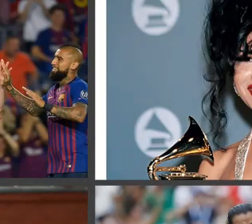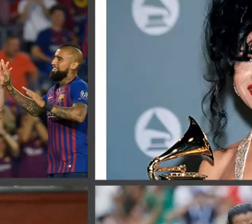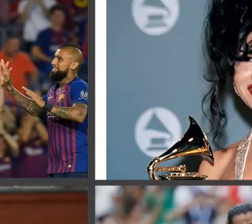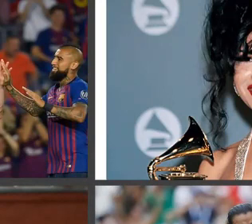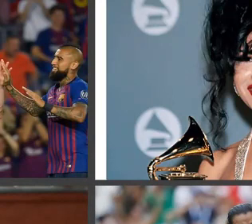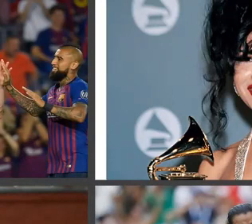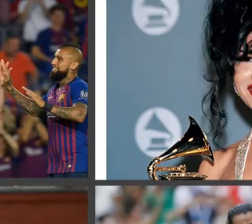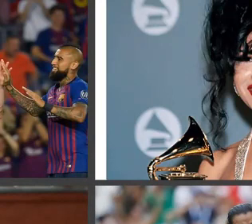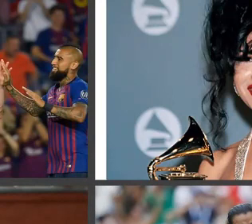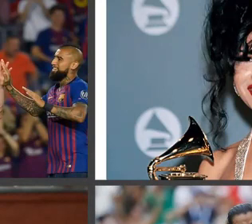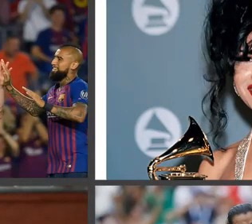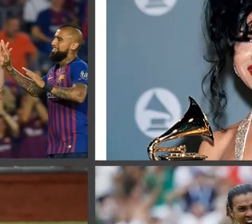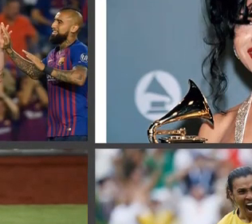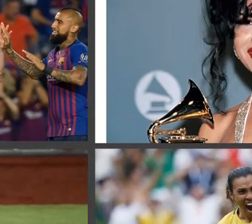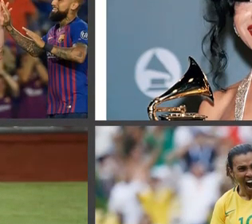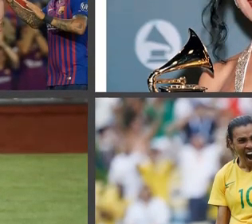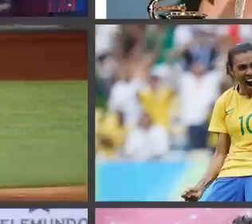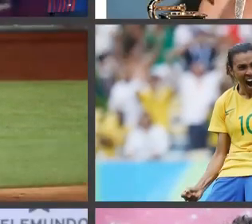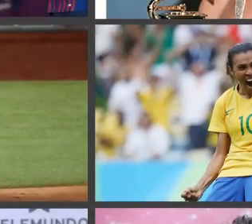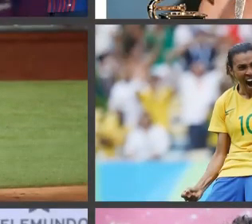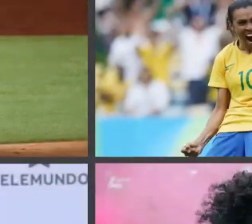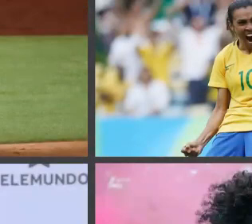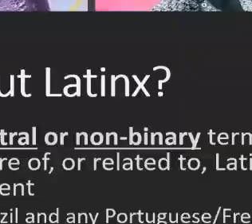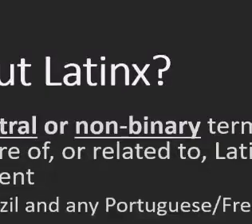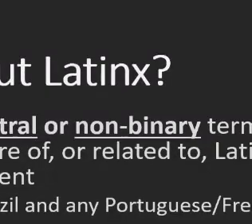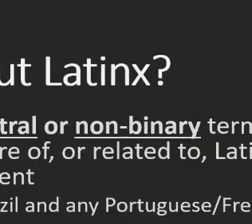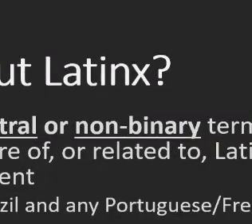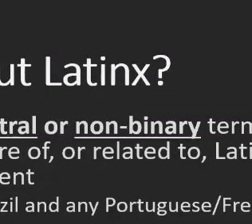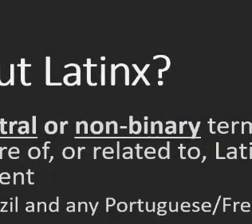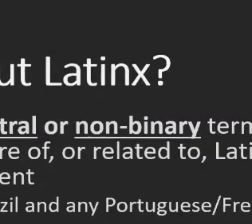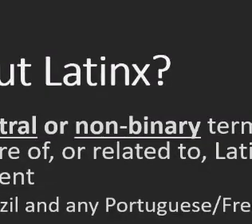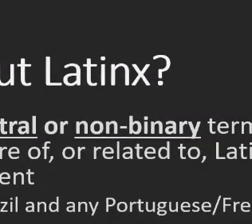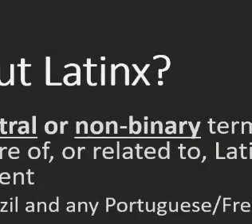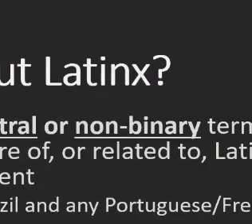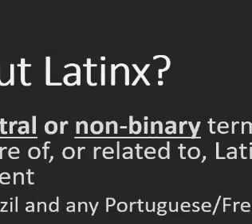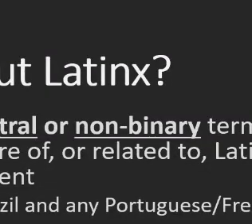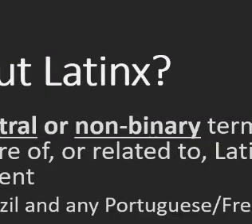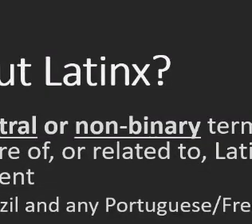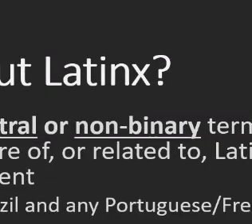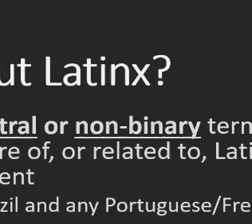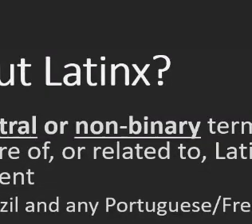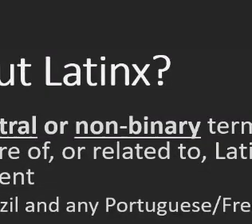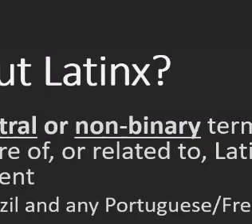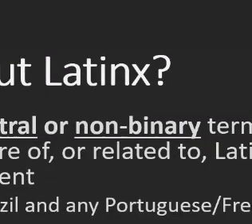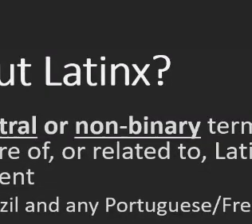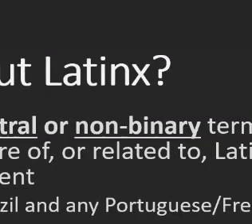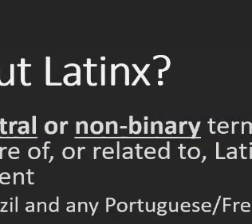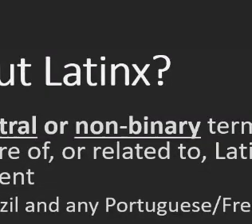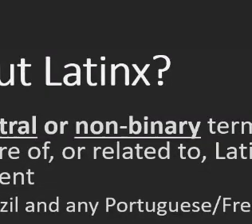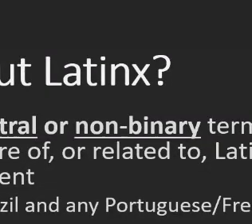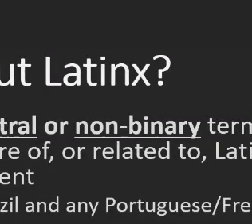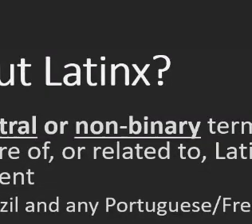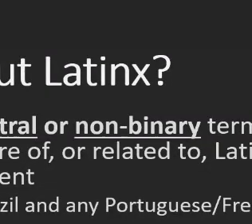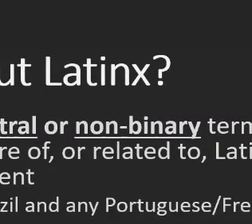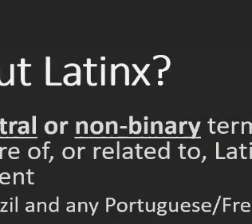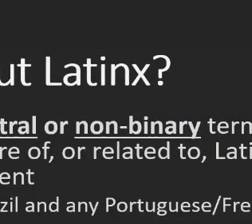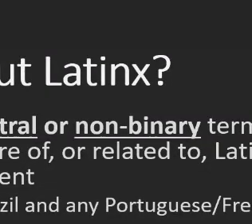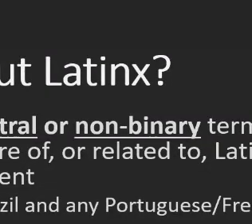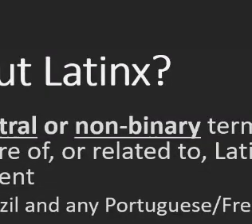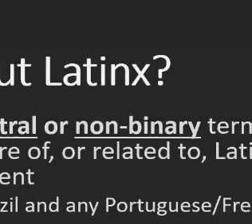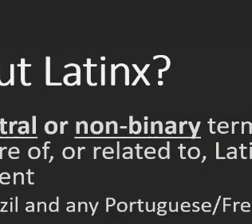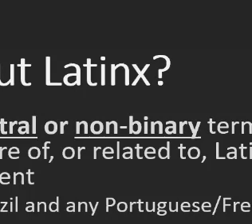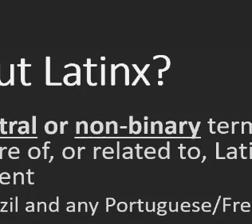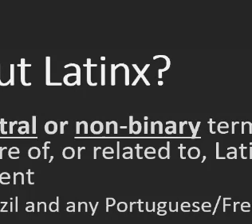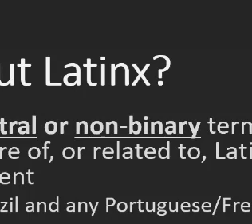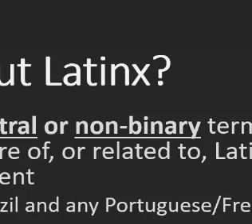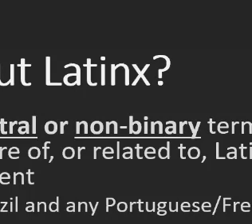All right. If you could go to the next slide. Perfect. Okay, so we learned about Hispanic and we learned